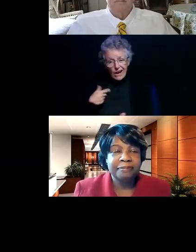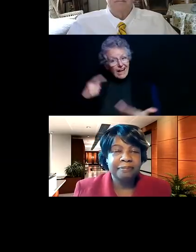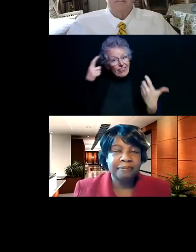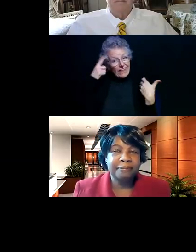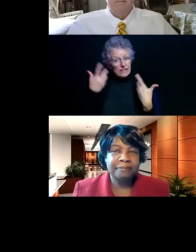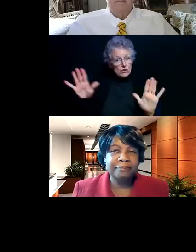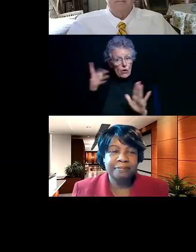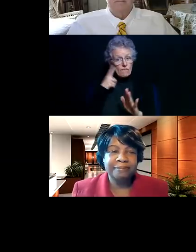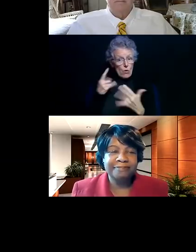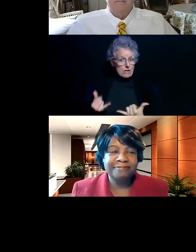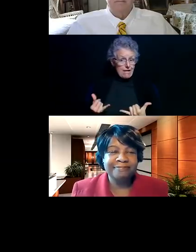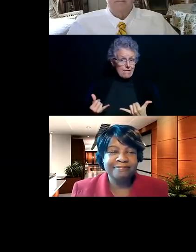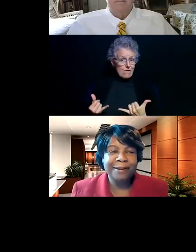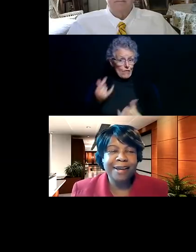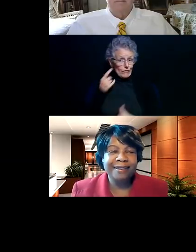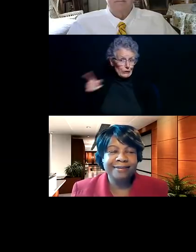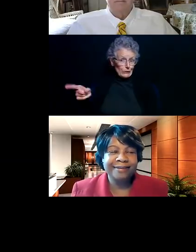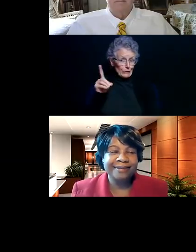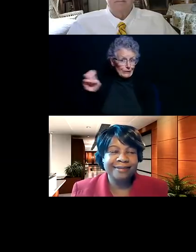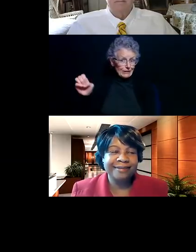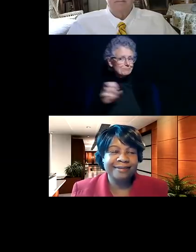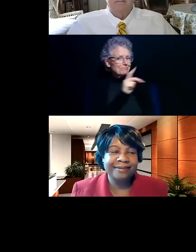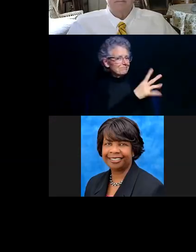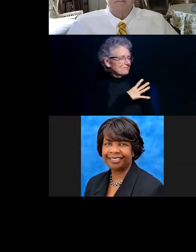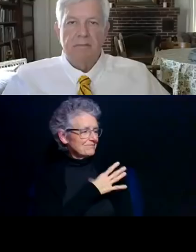again for the moment. Okay.